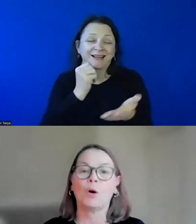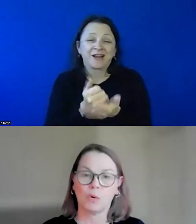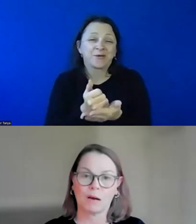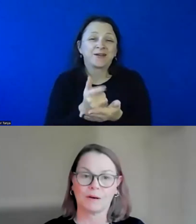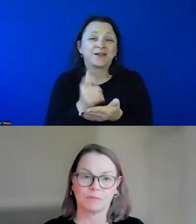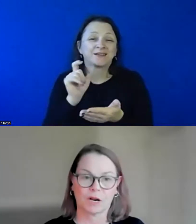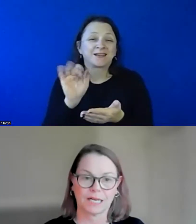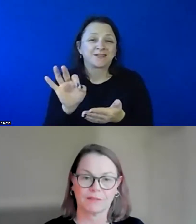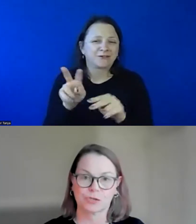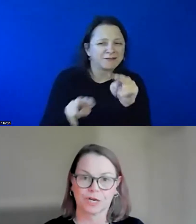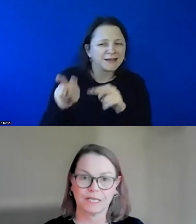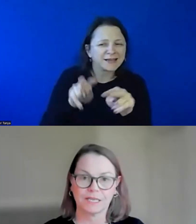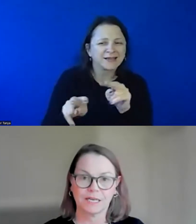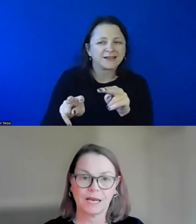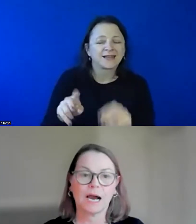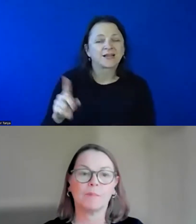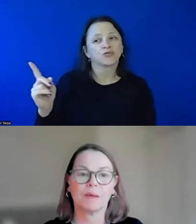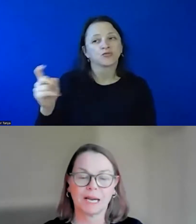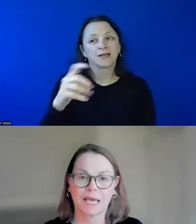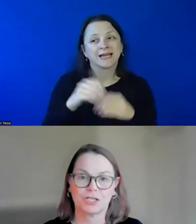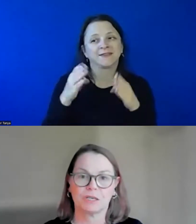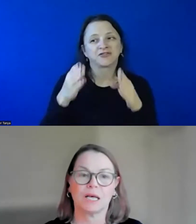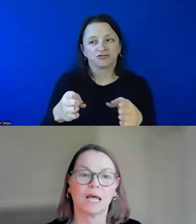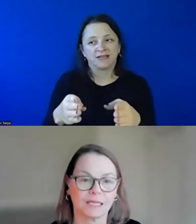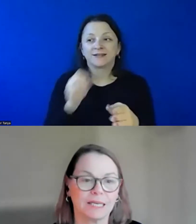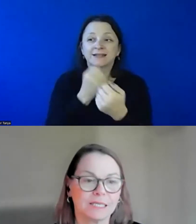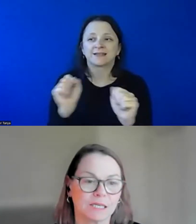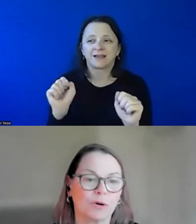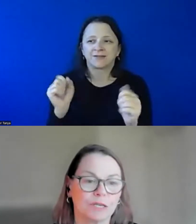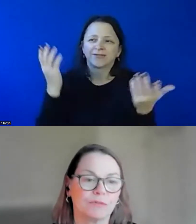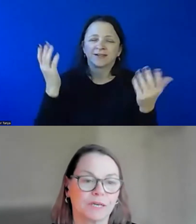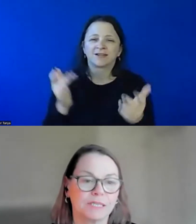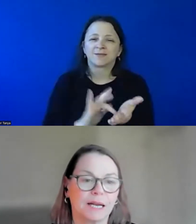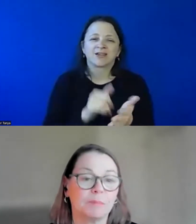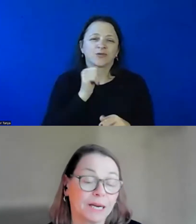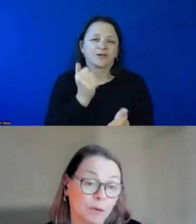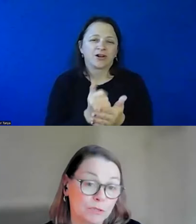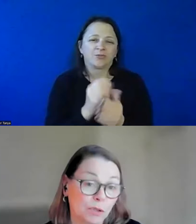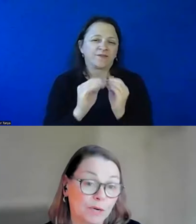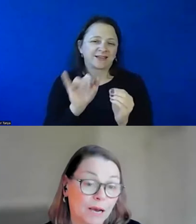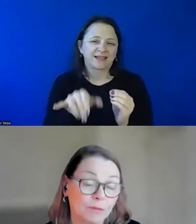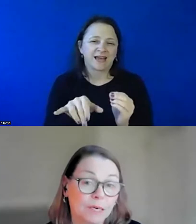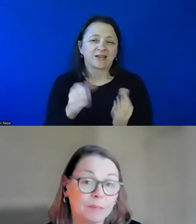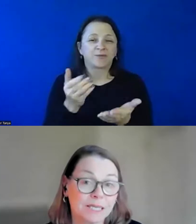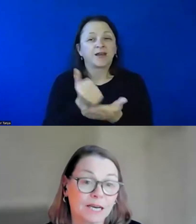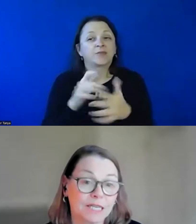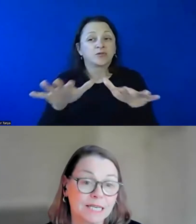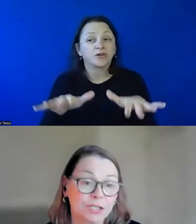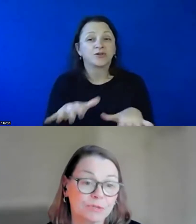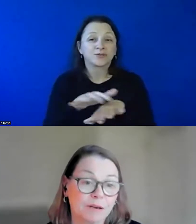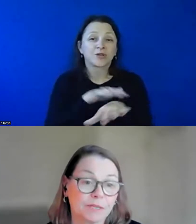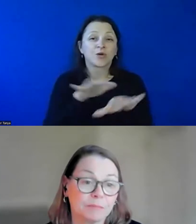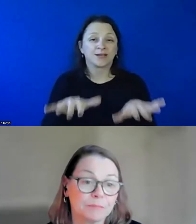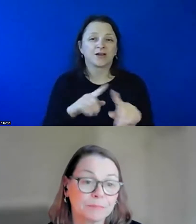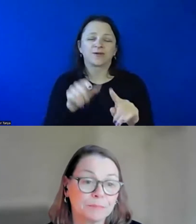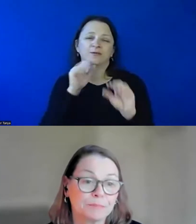don't know about running in the street, the medication likely isn't going to fix that. It might help you slow down, but it's not going to teach